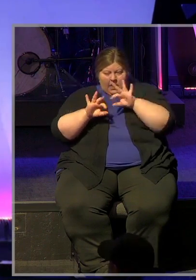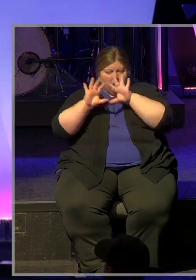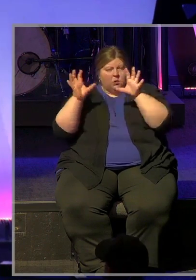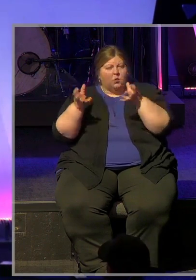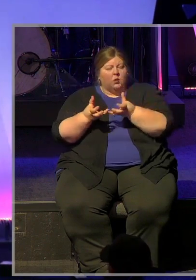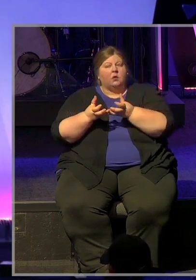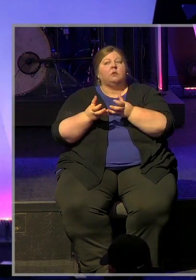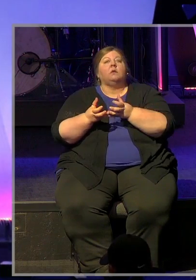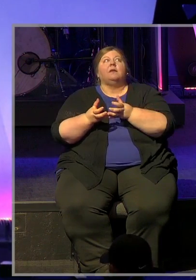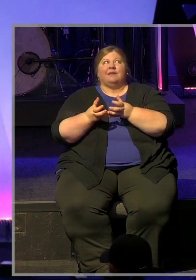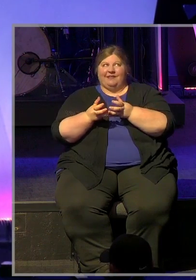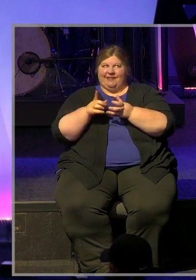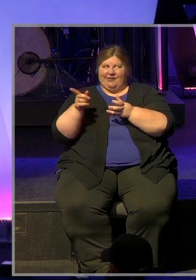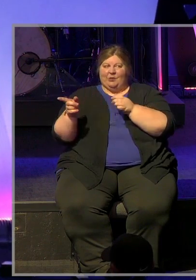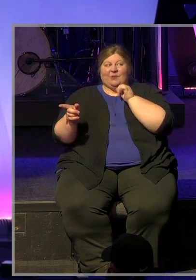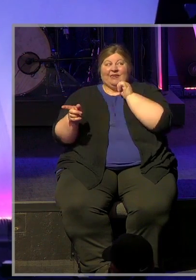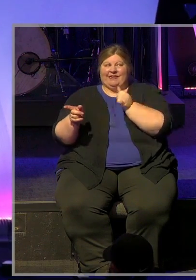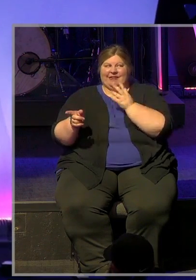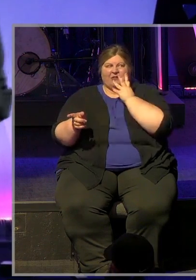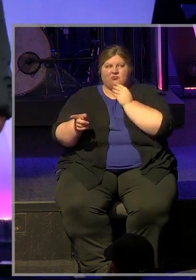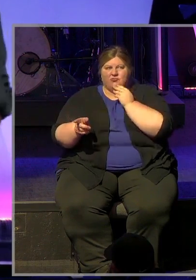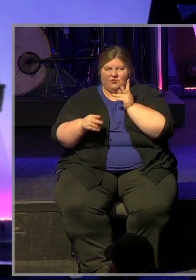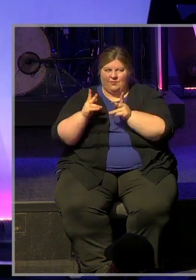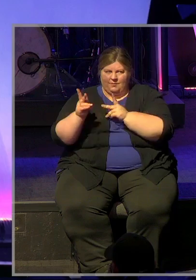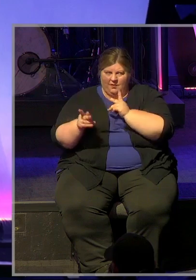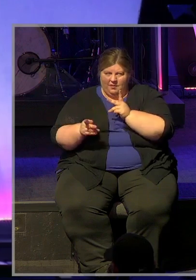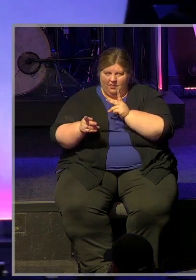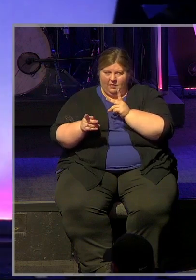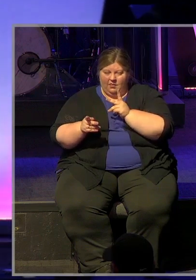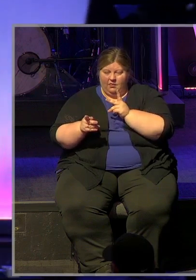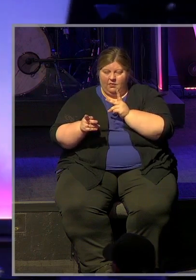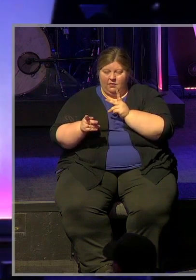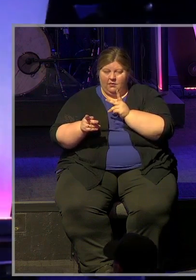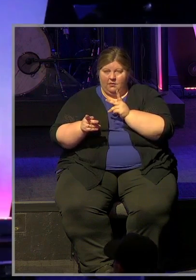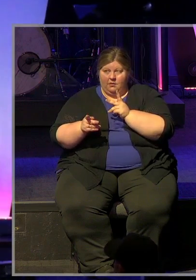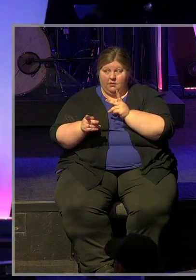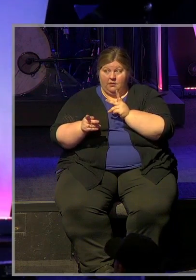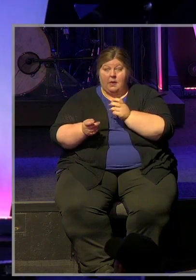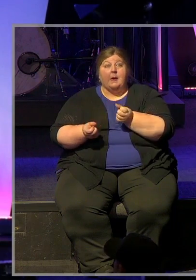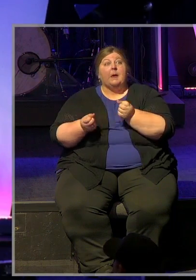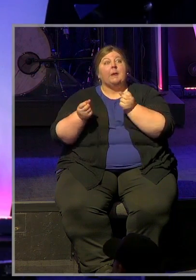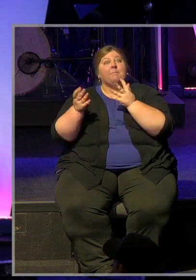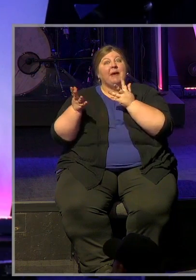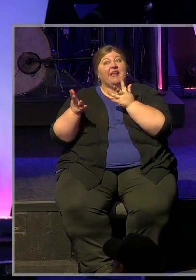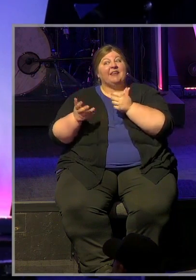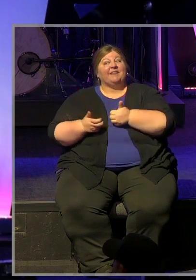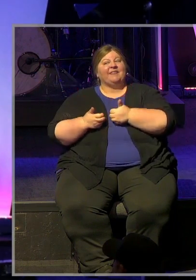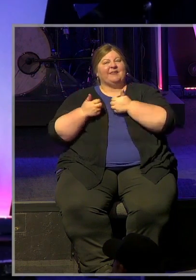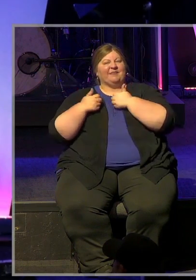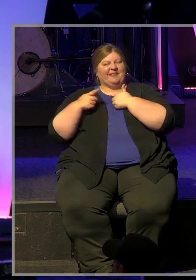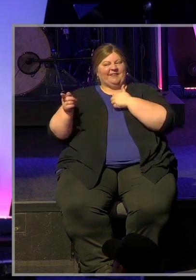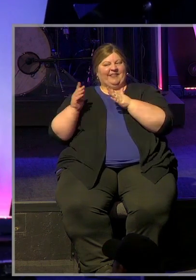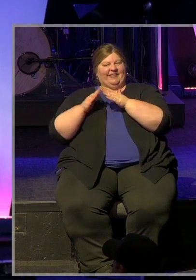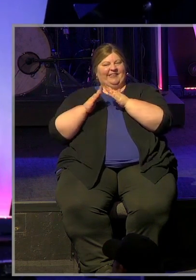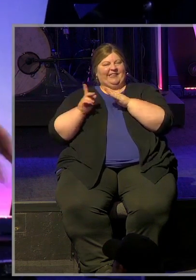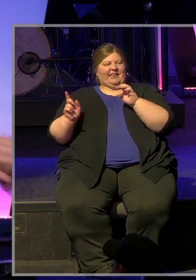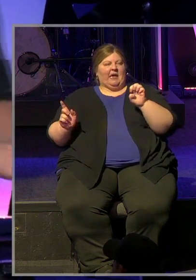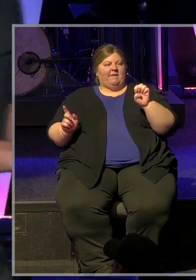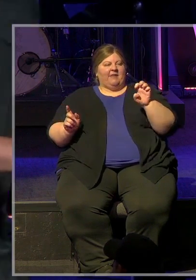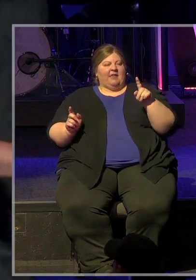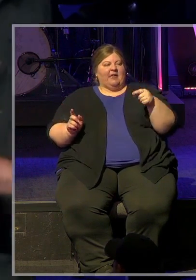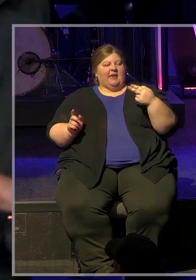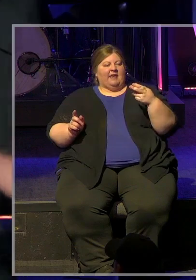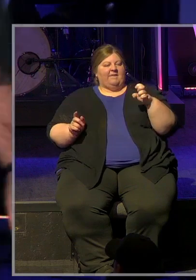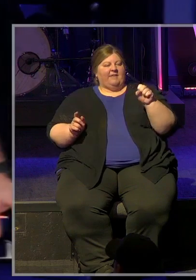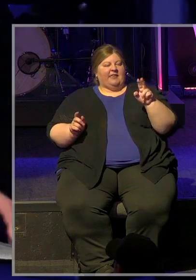but particularly to non-Jewish people, of which many of them lived in Ephesus. So the letter